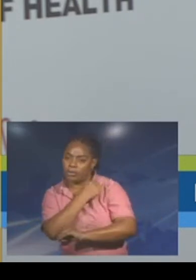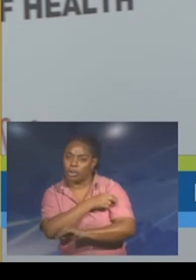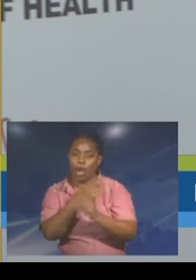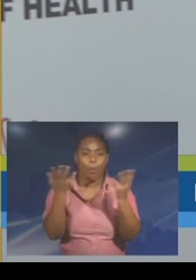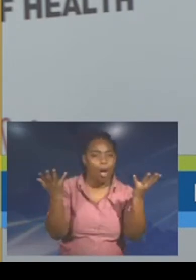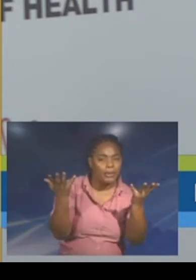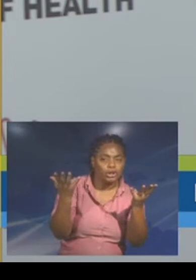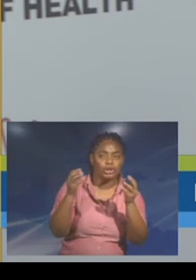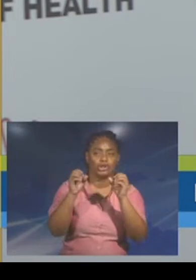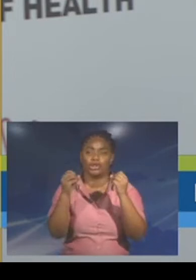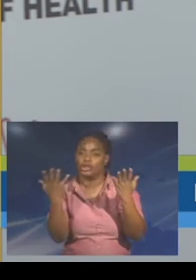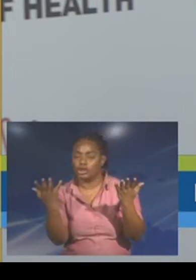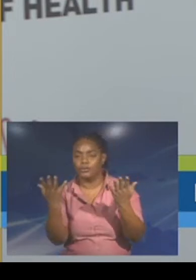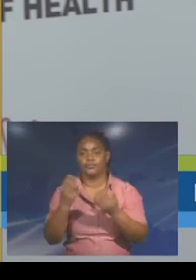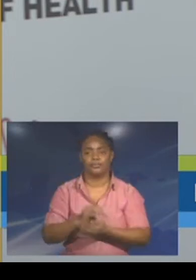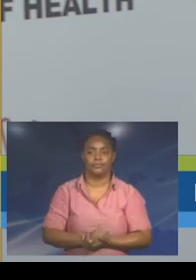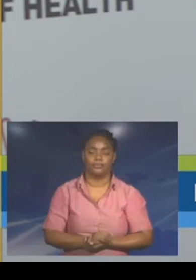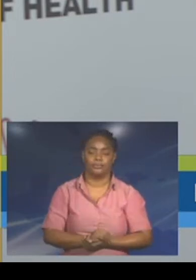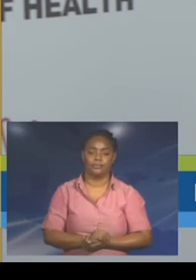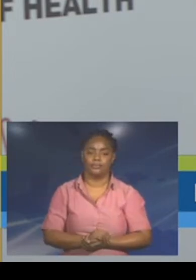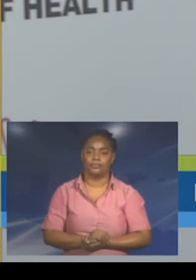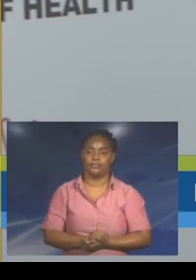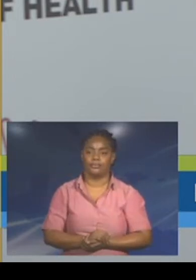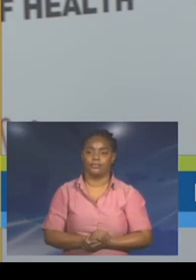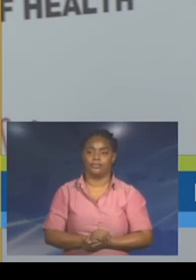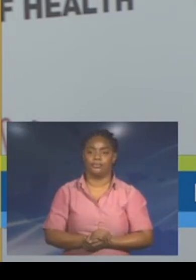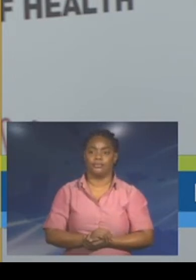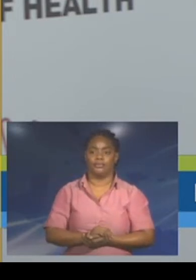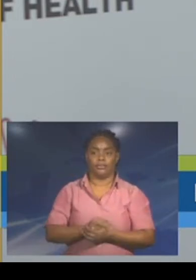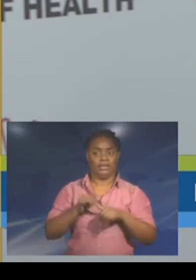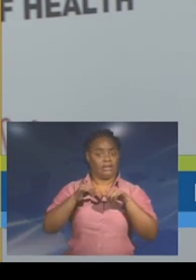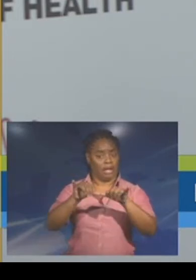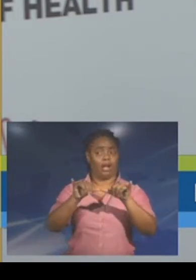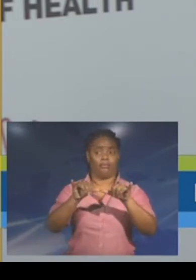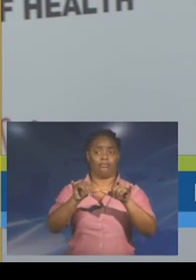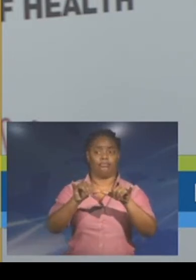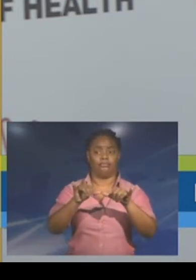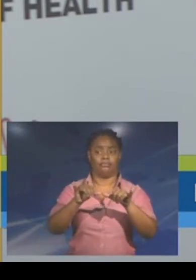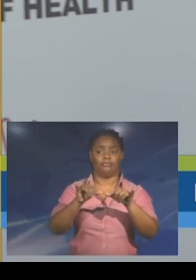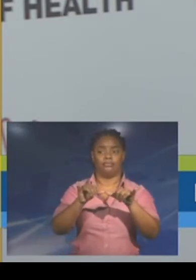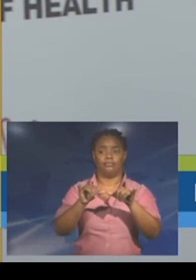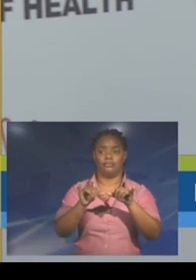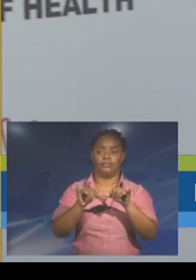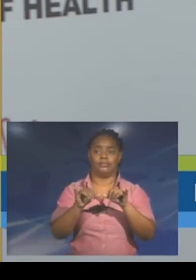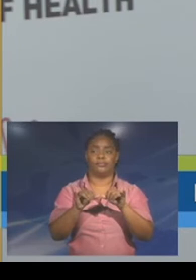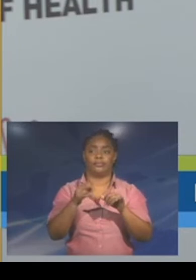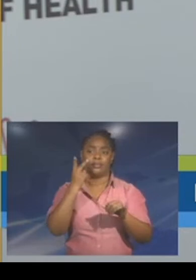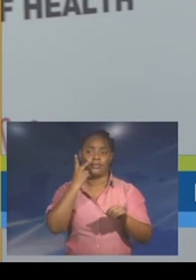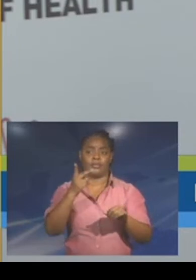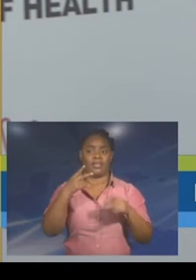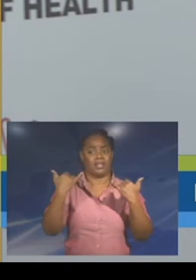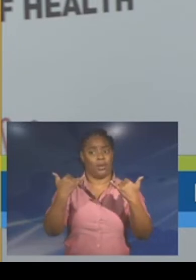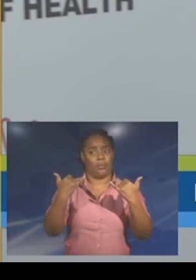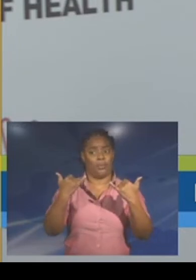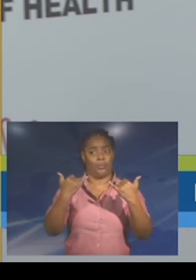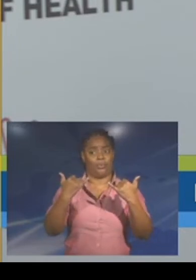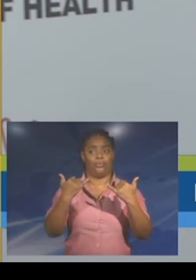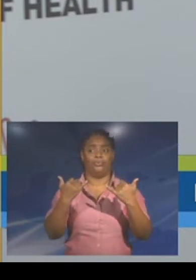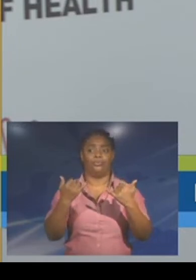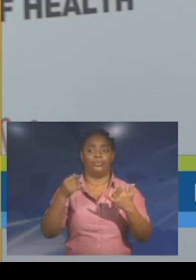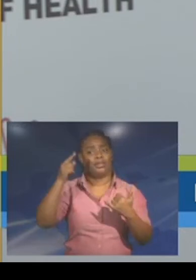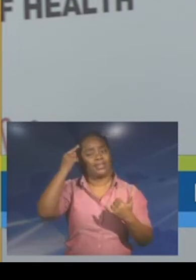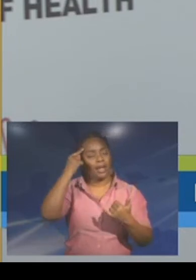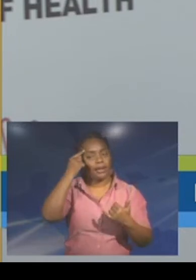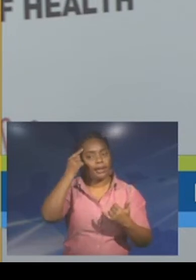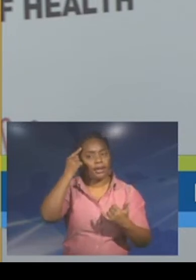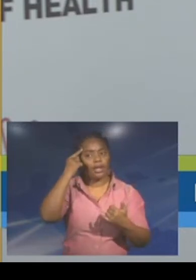to see what happens. But generally speaking, the trend seems to be suggesting the trajectory is going in